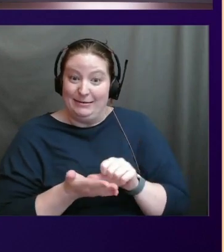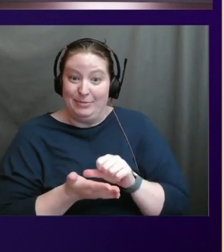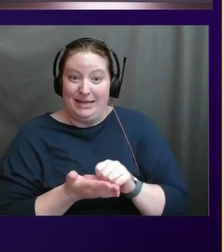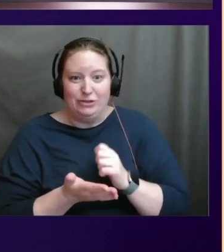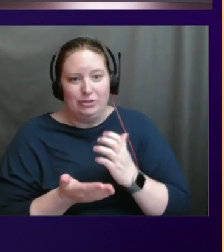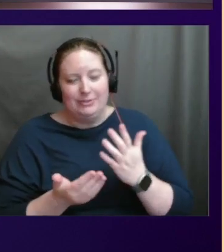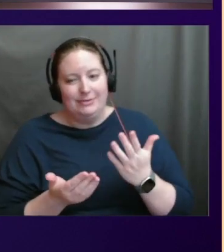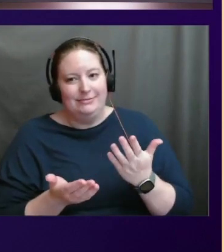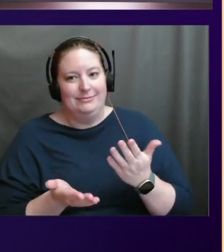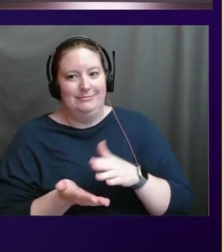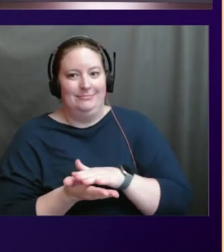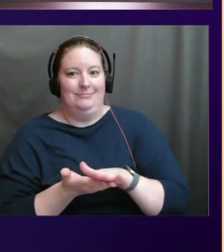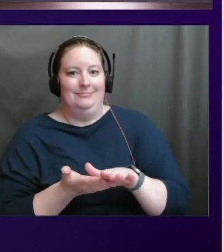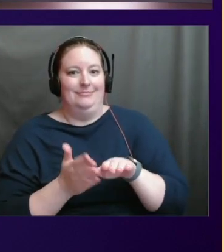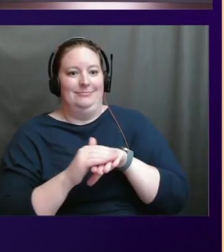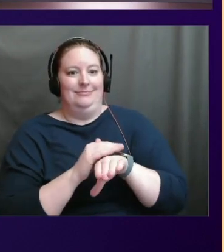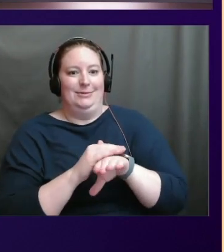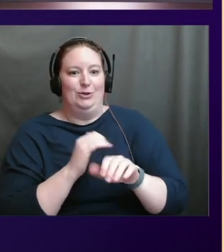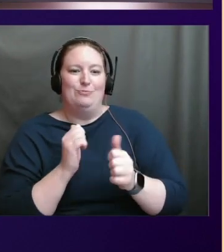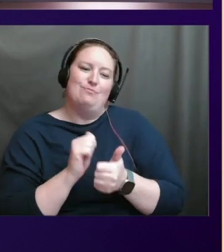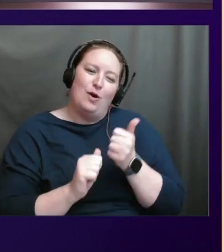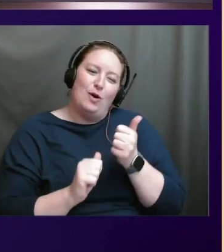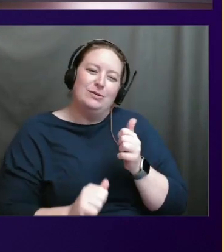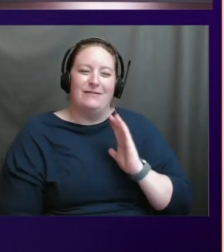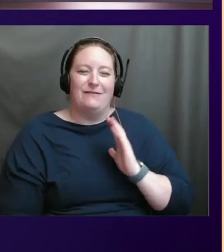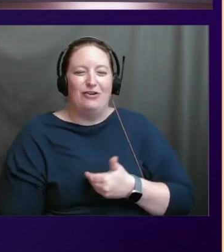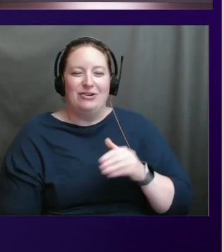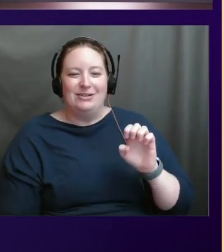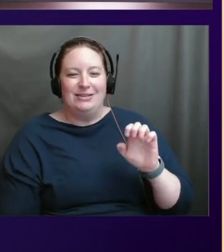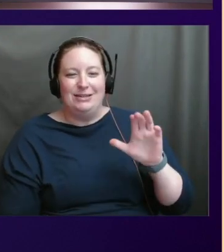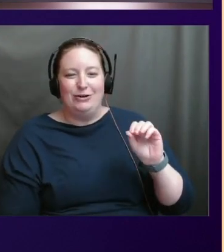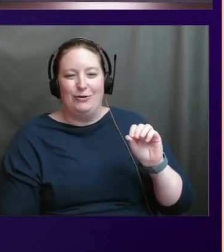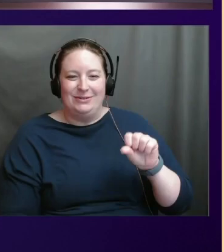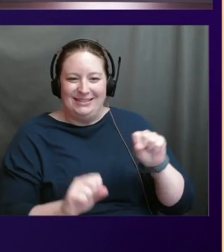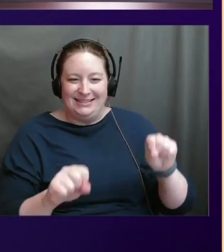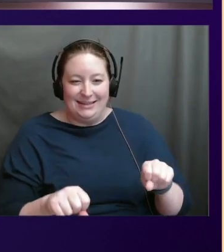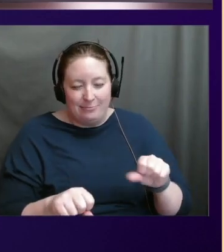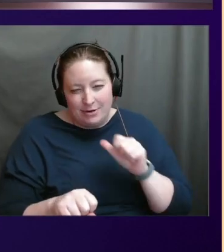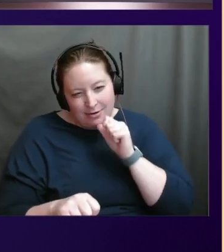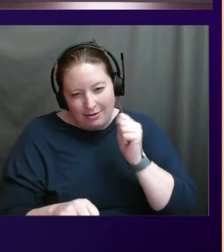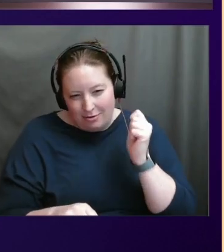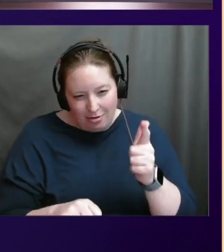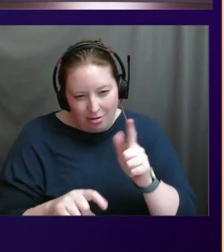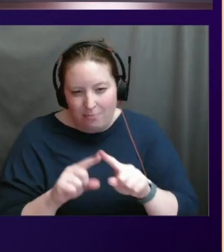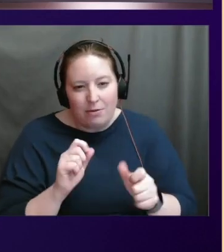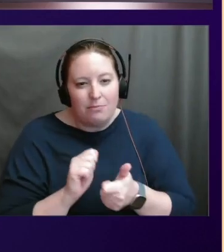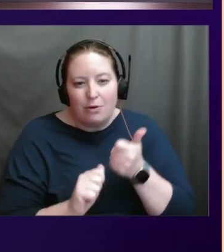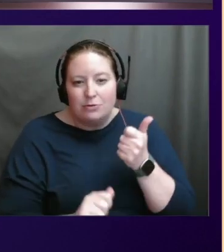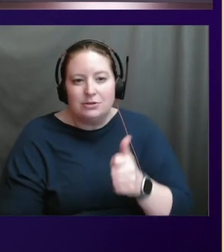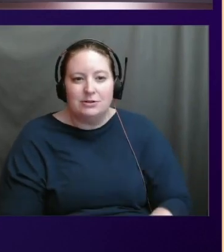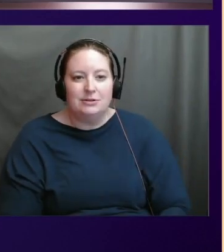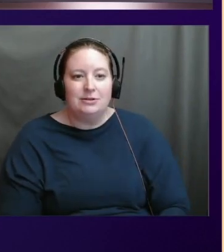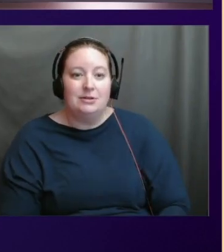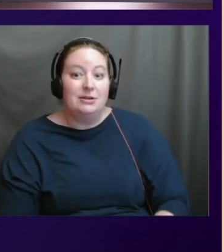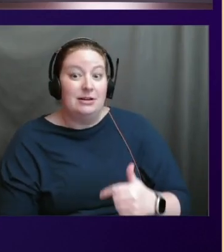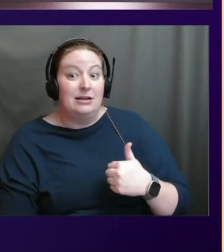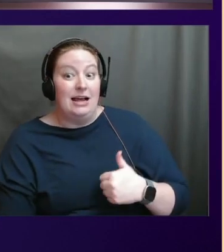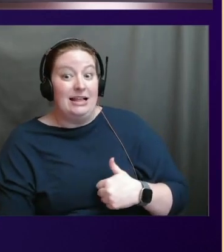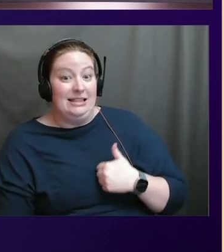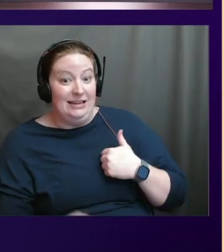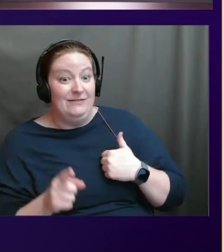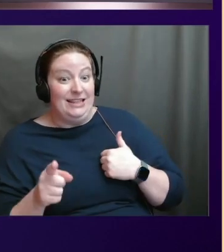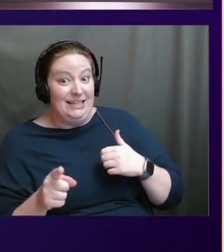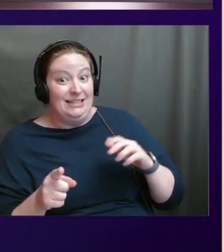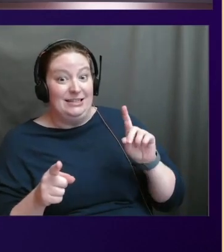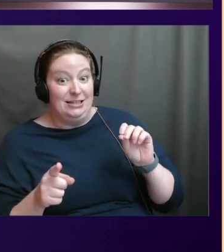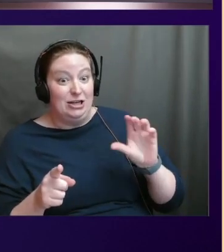to most of our ecosystem. Not quite all of it, but most. I live in these docs a lot of the time too, and they're